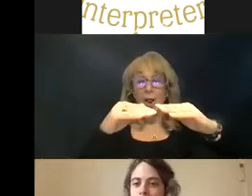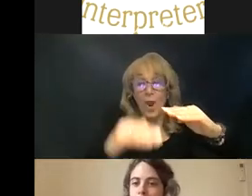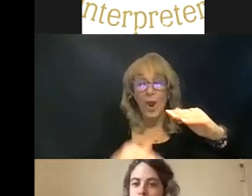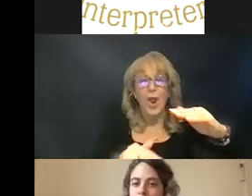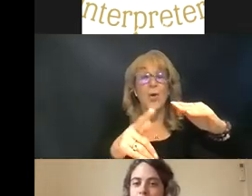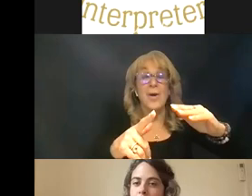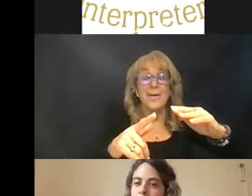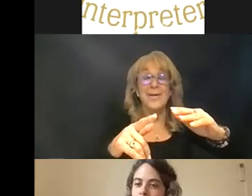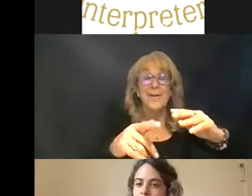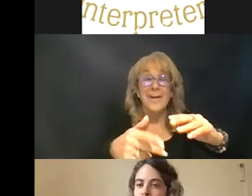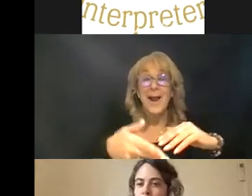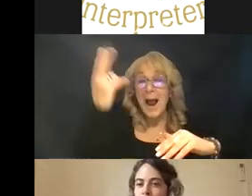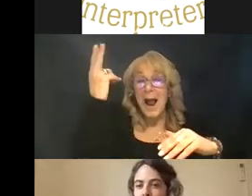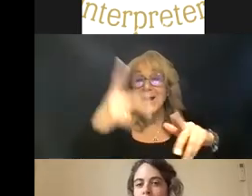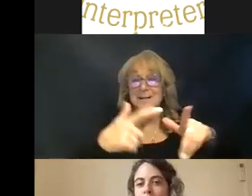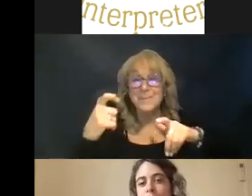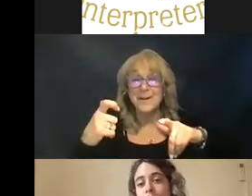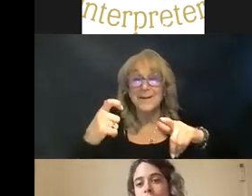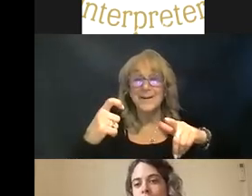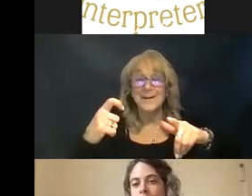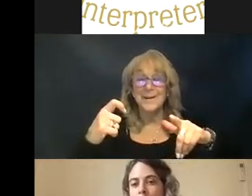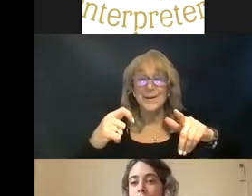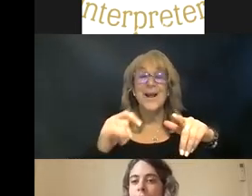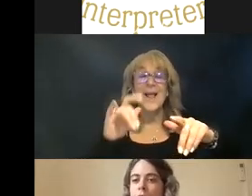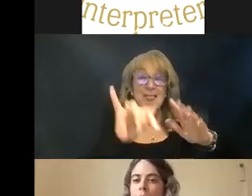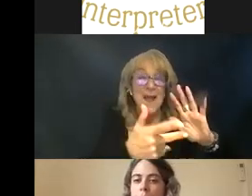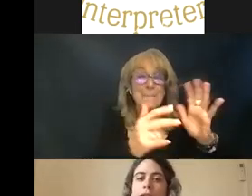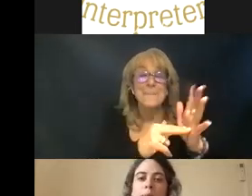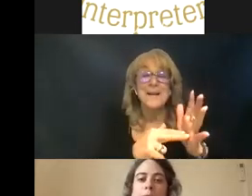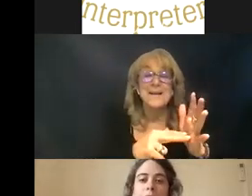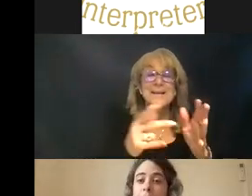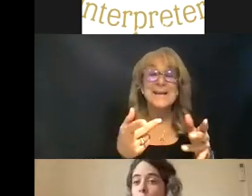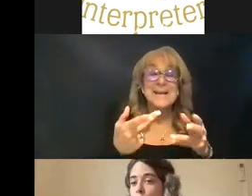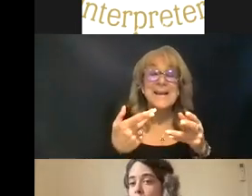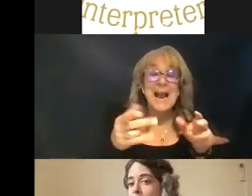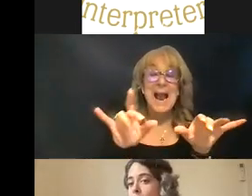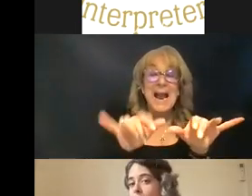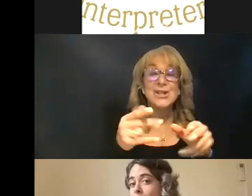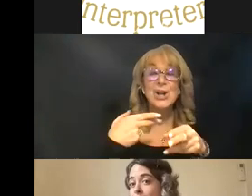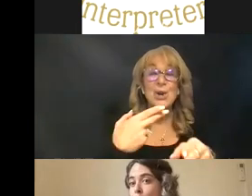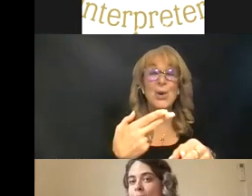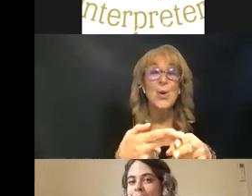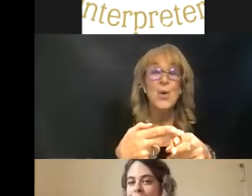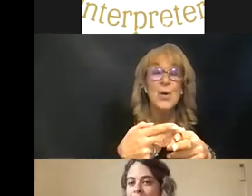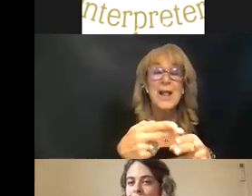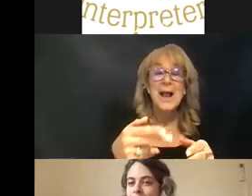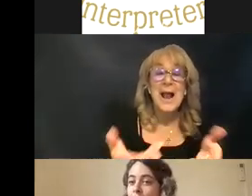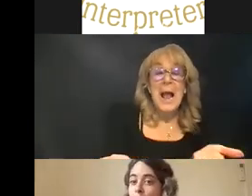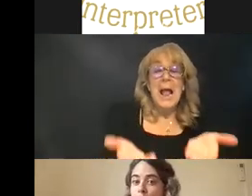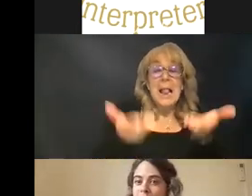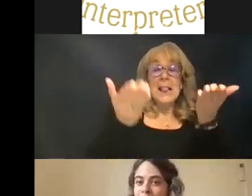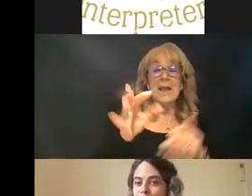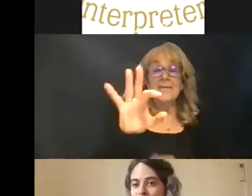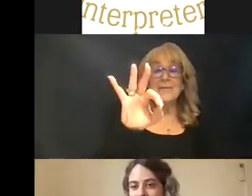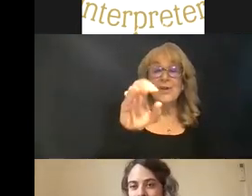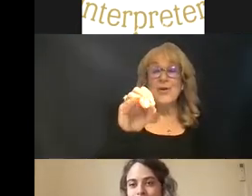this difference of pressure actually generates a force that engineers called a lift force, because it's a force that lifts the plane in the air and